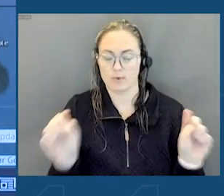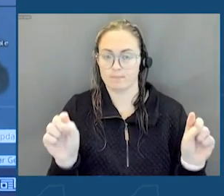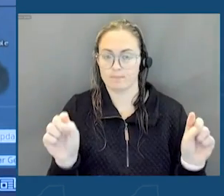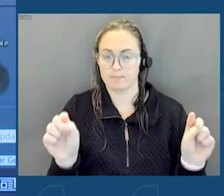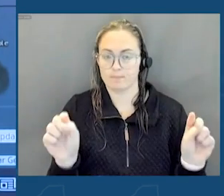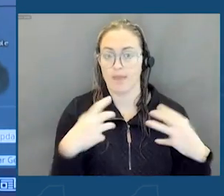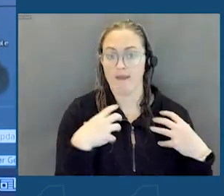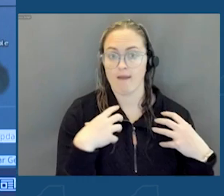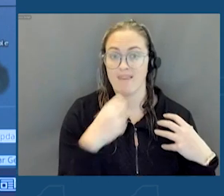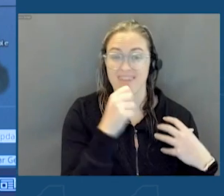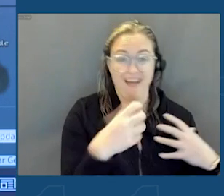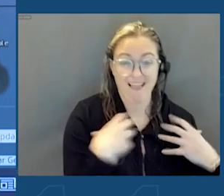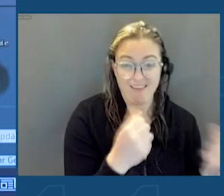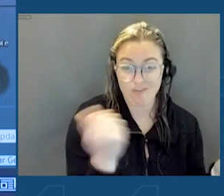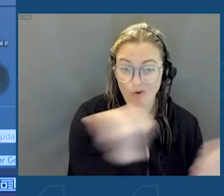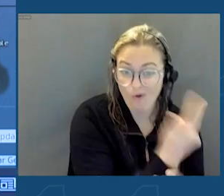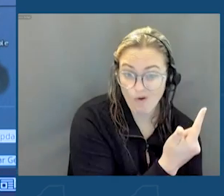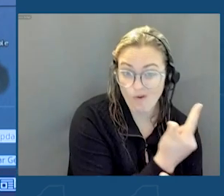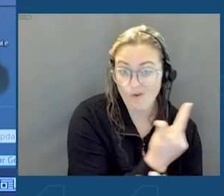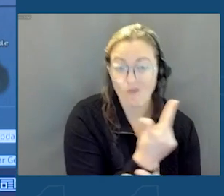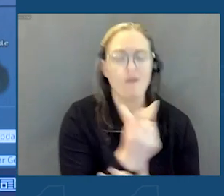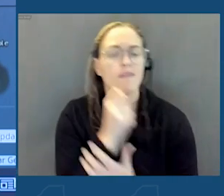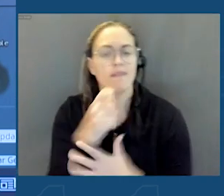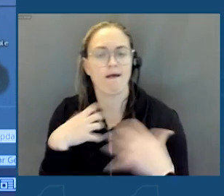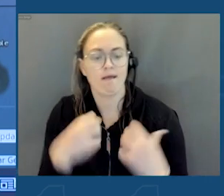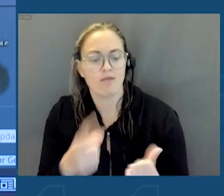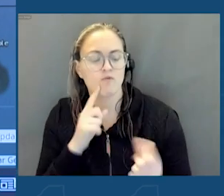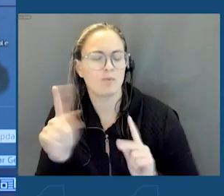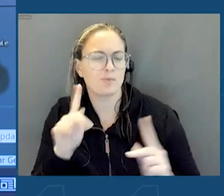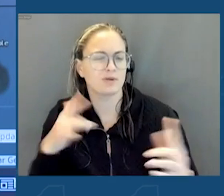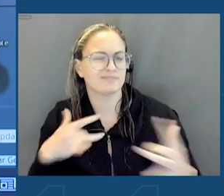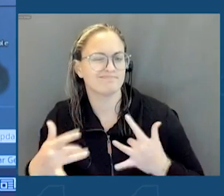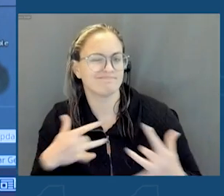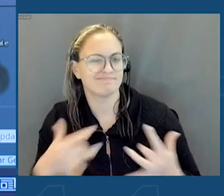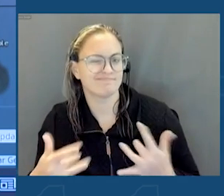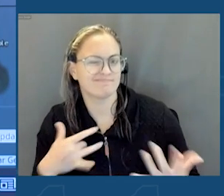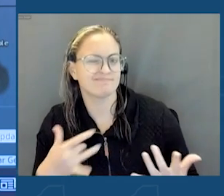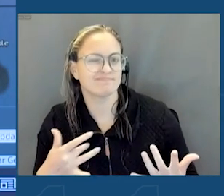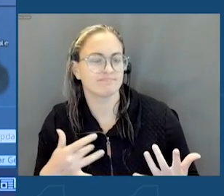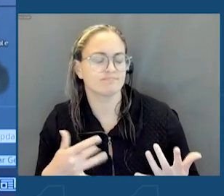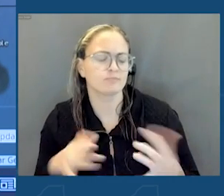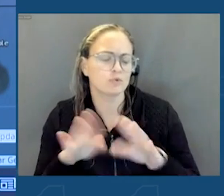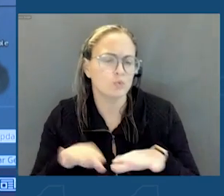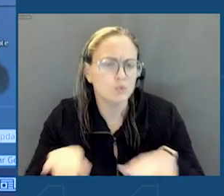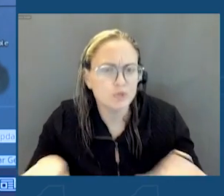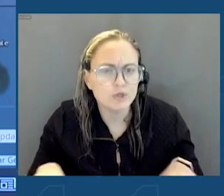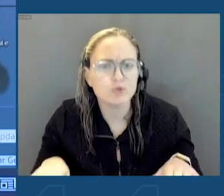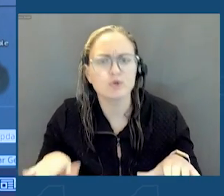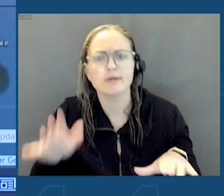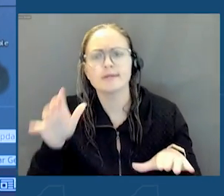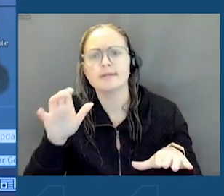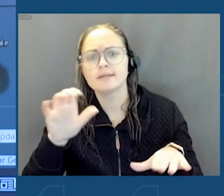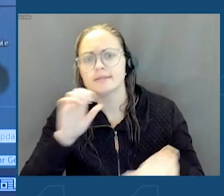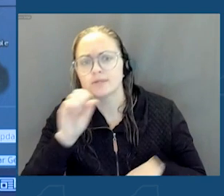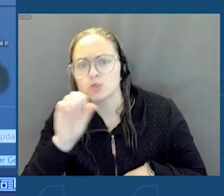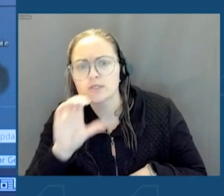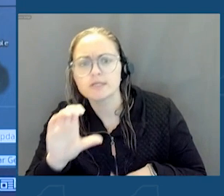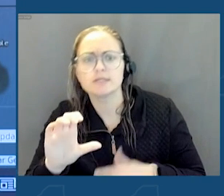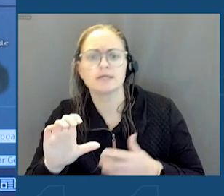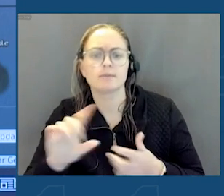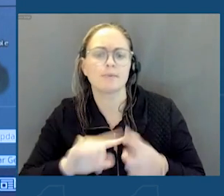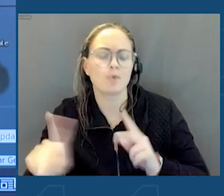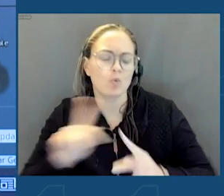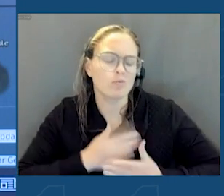for everybody, unhealthy for people with sensitivities. That would be children, senior citizens, people with respiratory